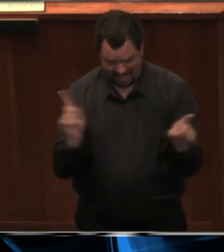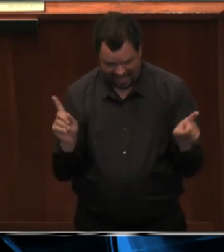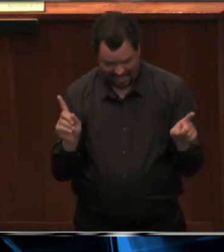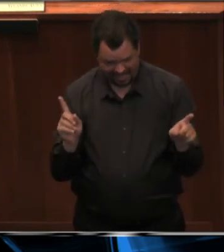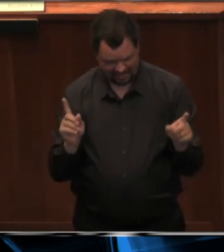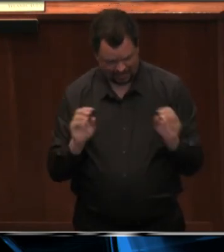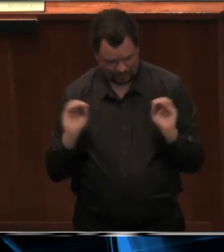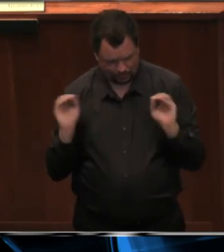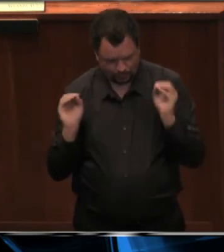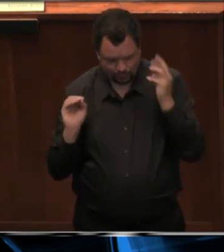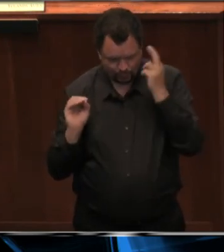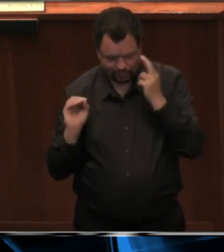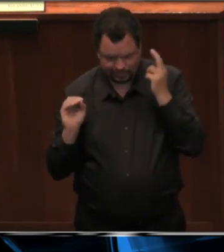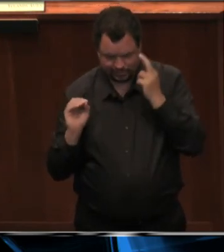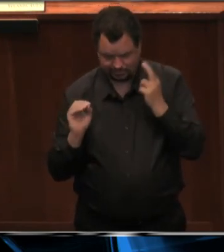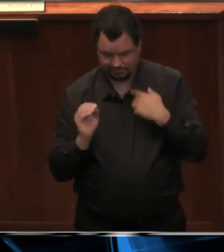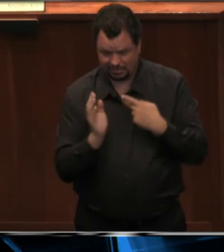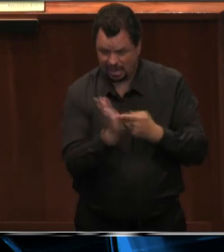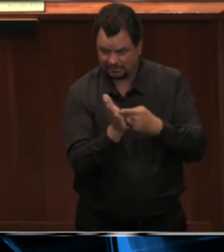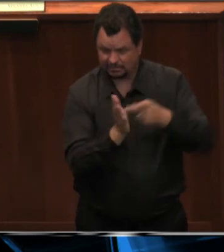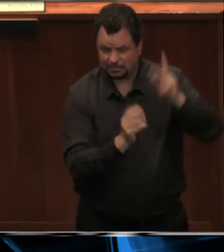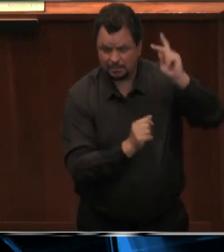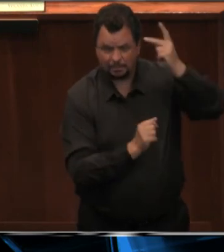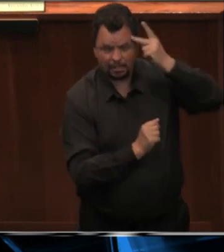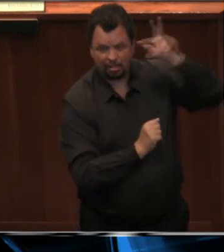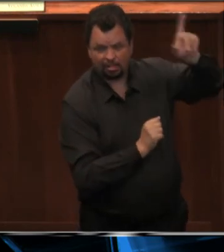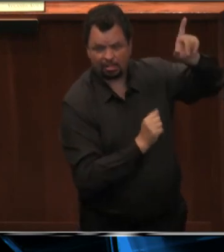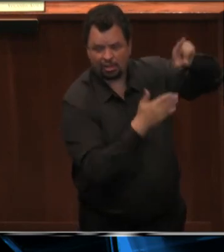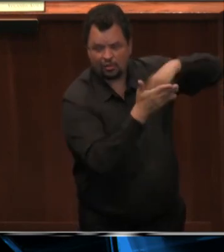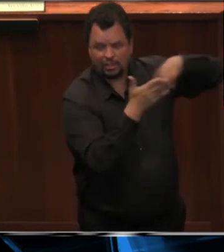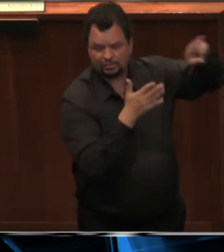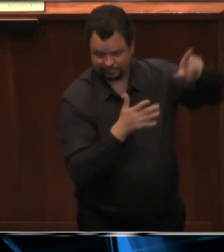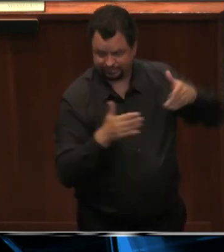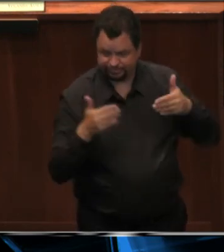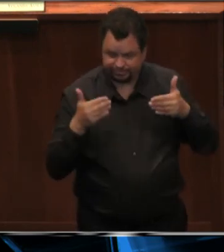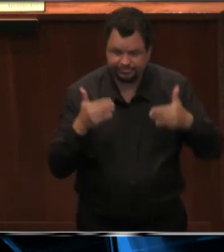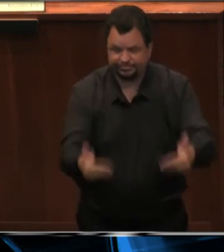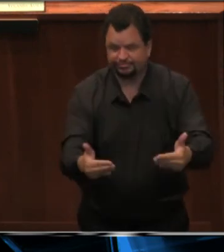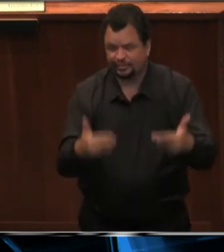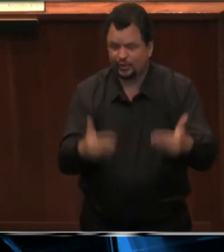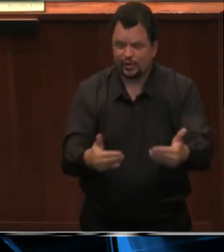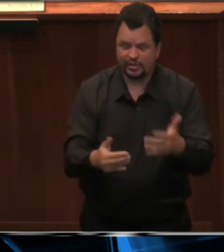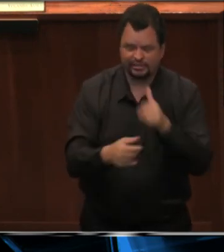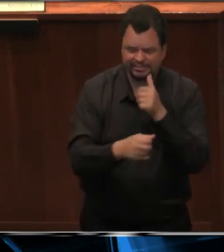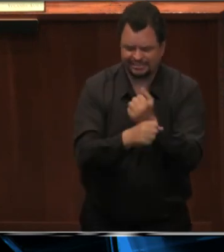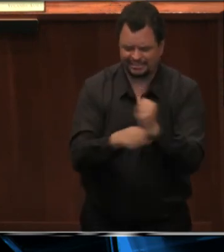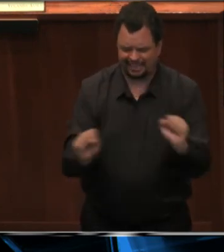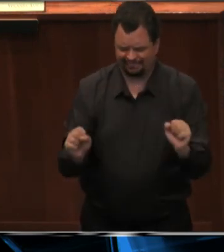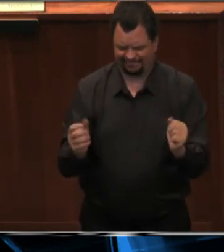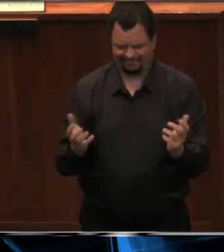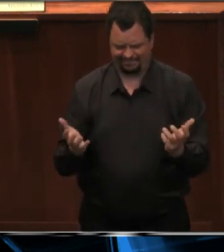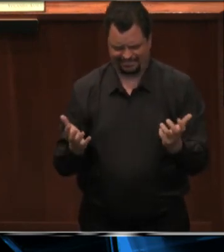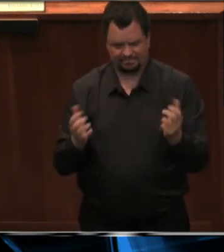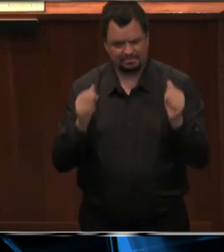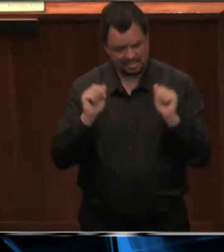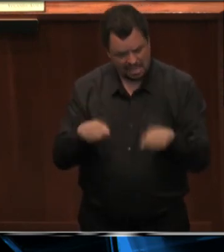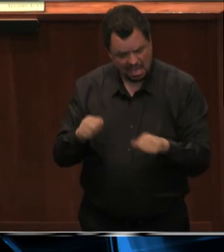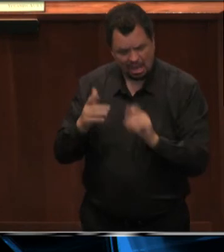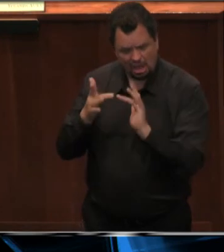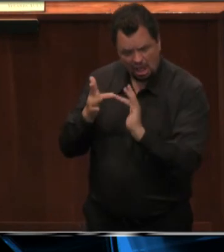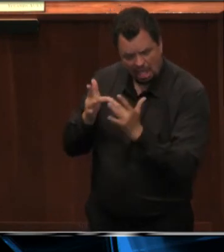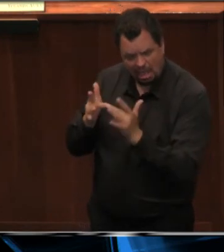go forth in this unsafe manner. We can do it successfully online for a month or two, even 3. I believe we can go well into